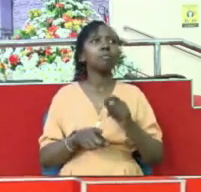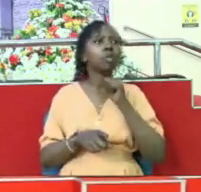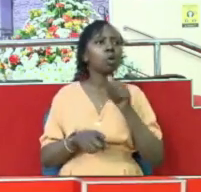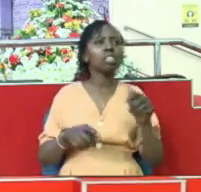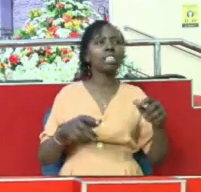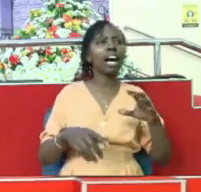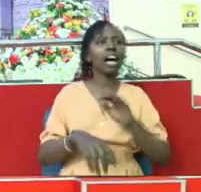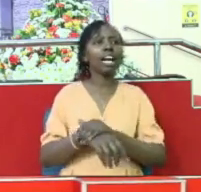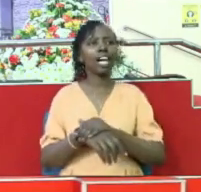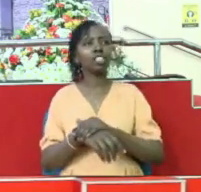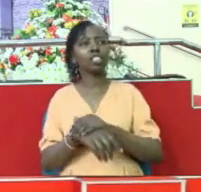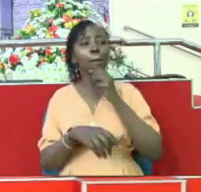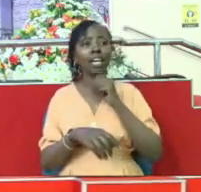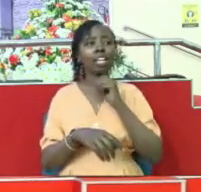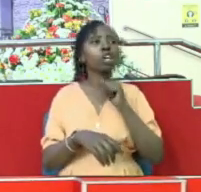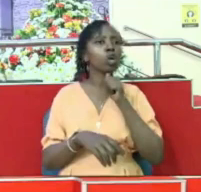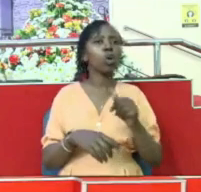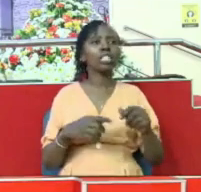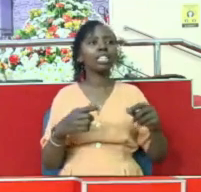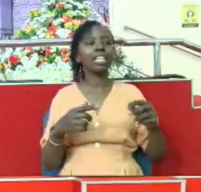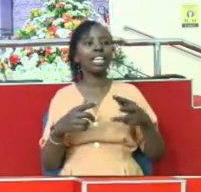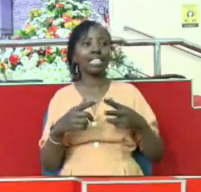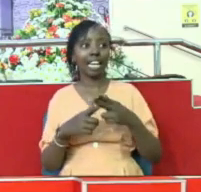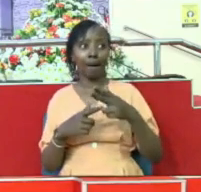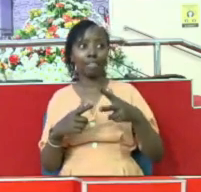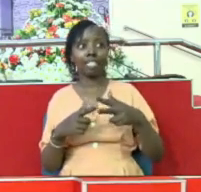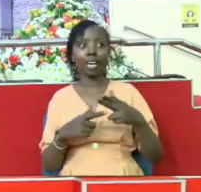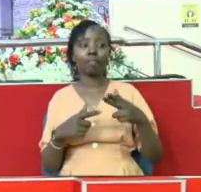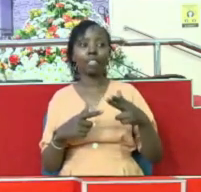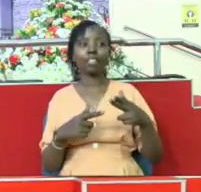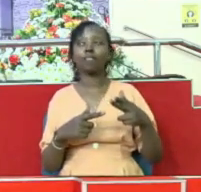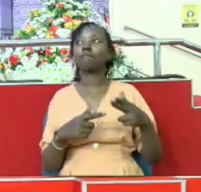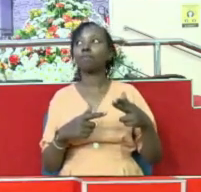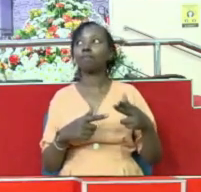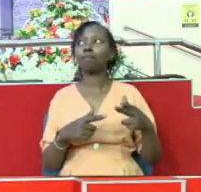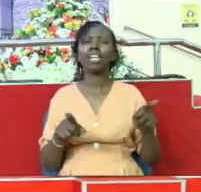eating food. The food laws did not bother them.